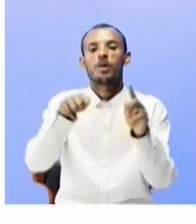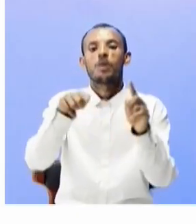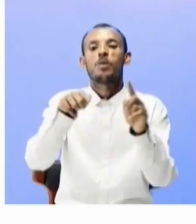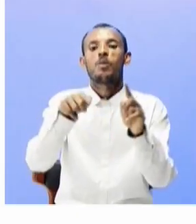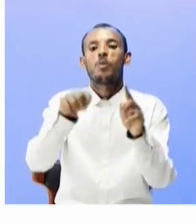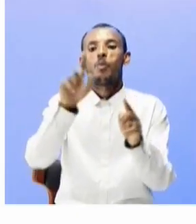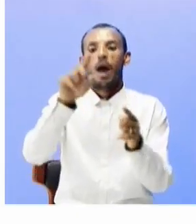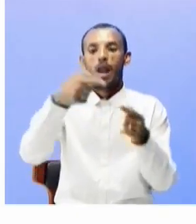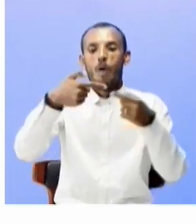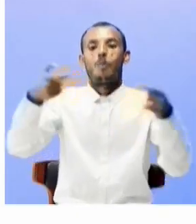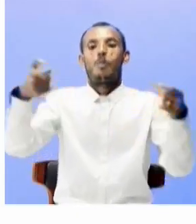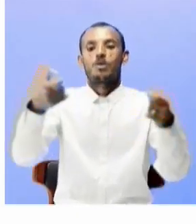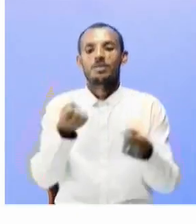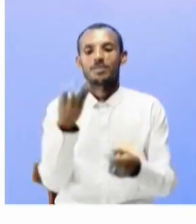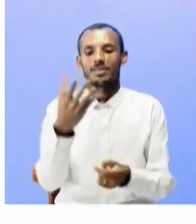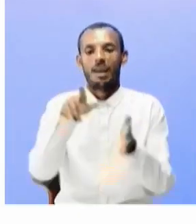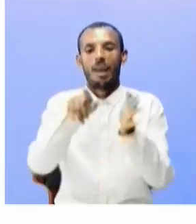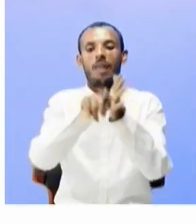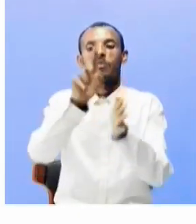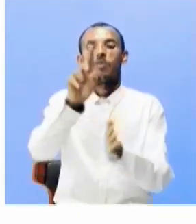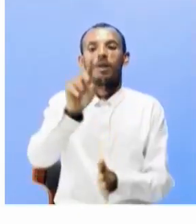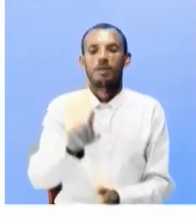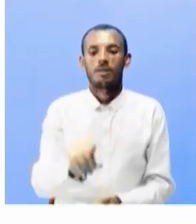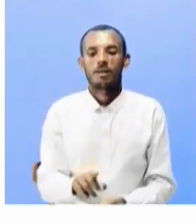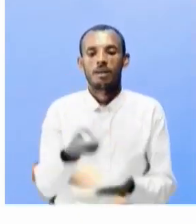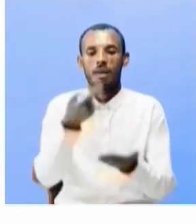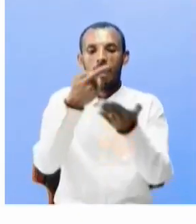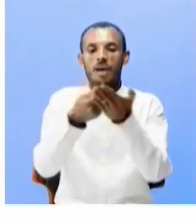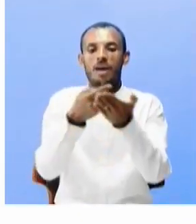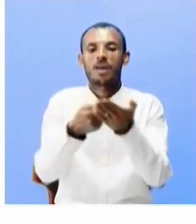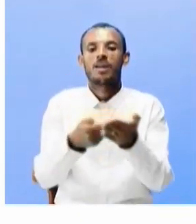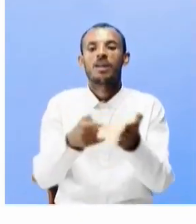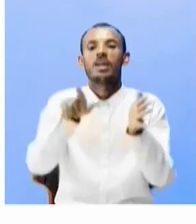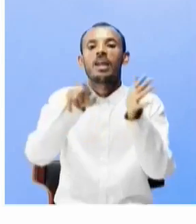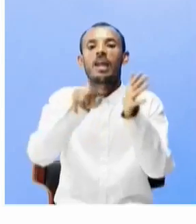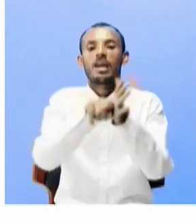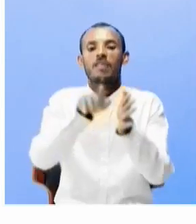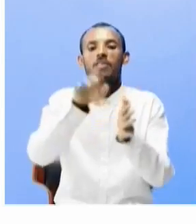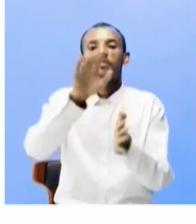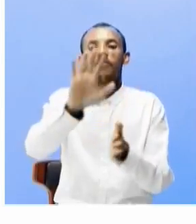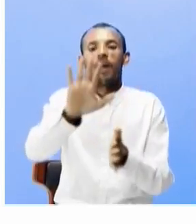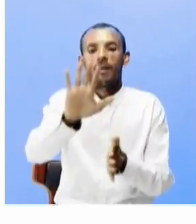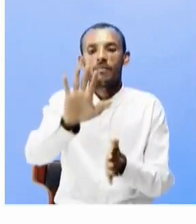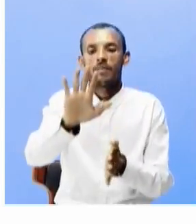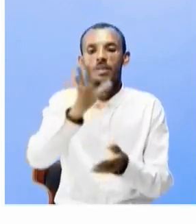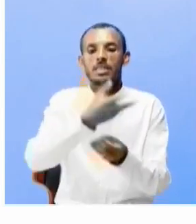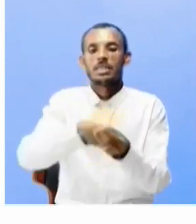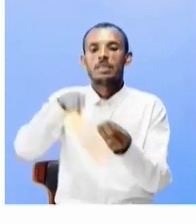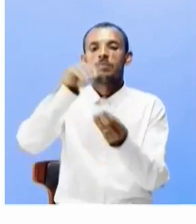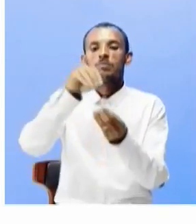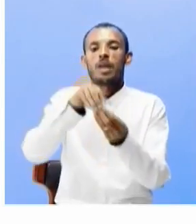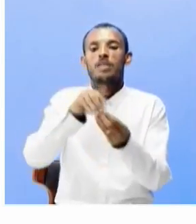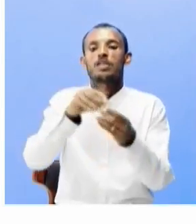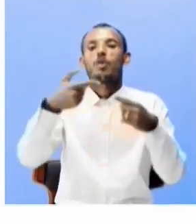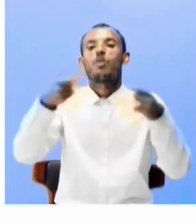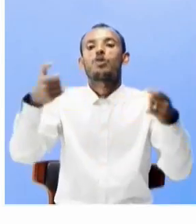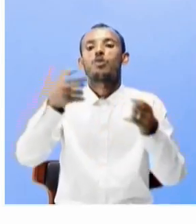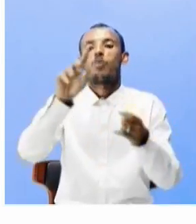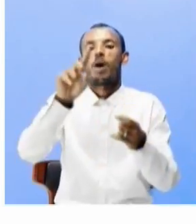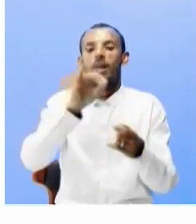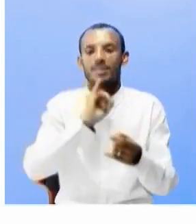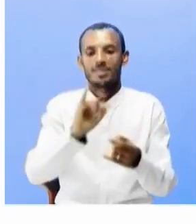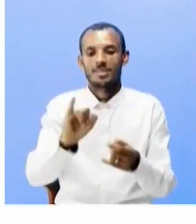is minus 1. Therefore, here, minus 5 plus the opposite of 1